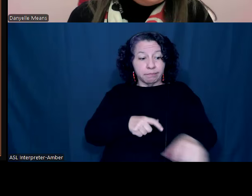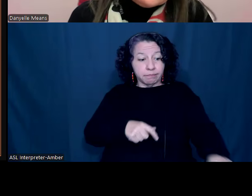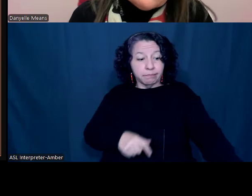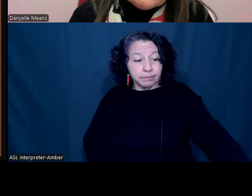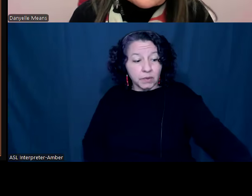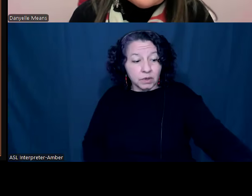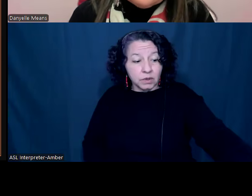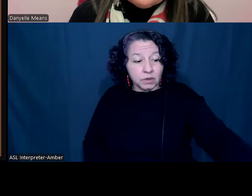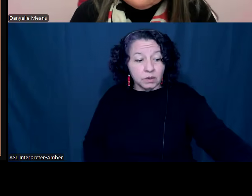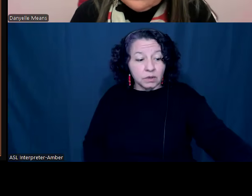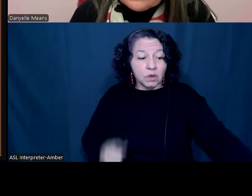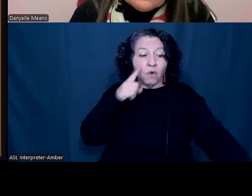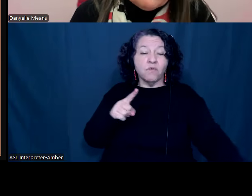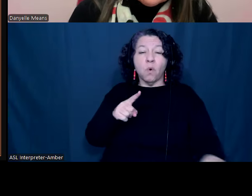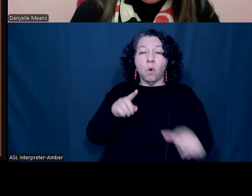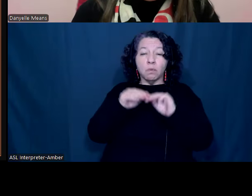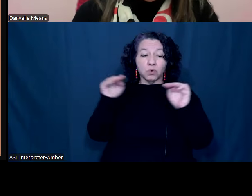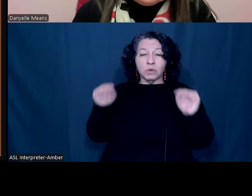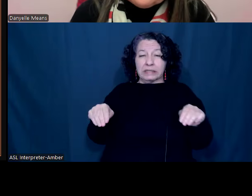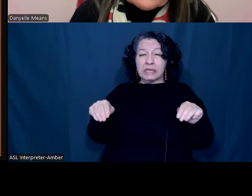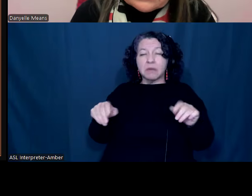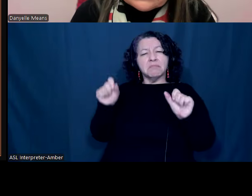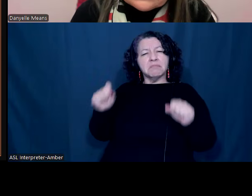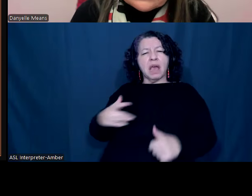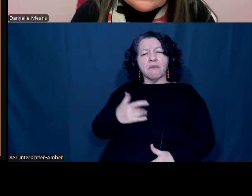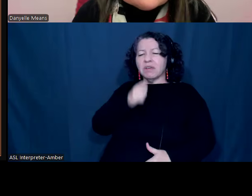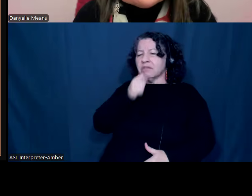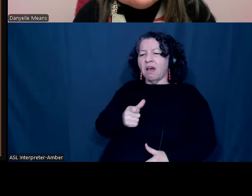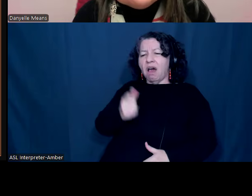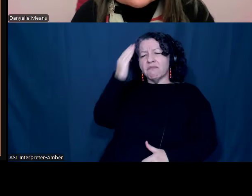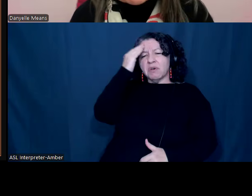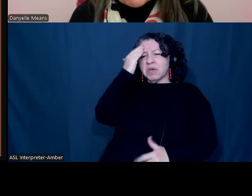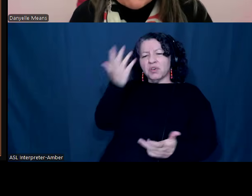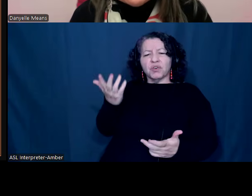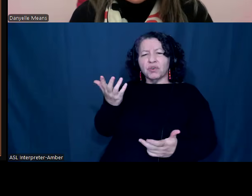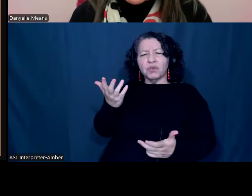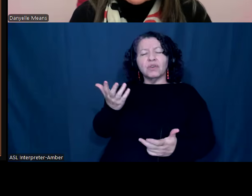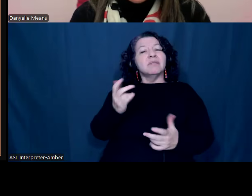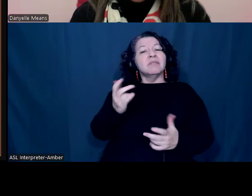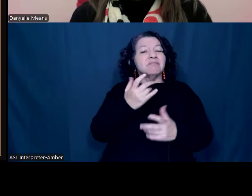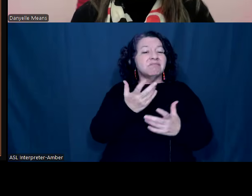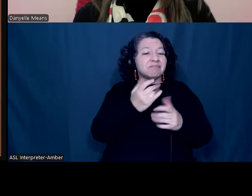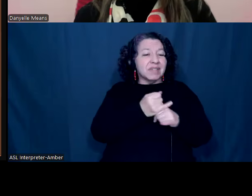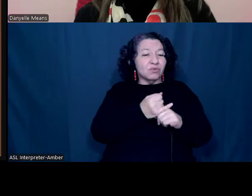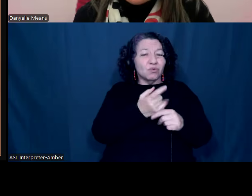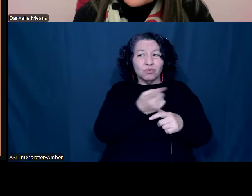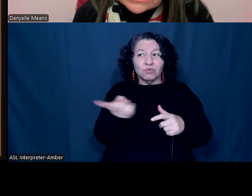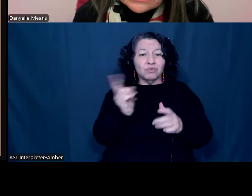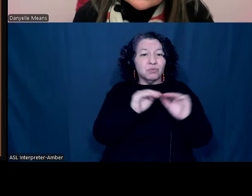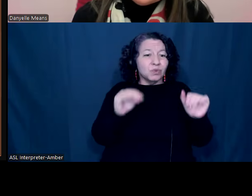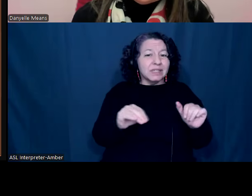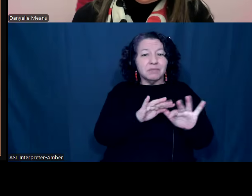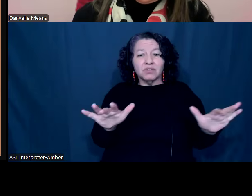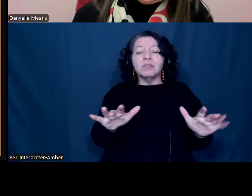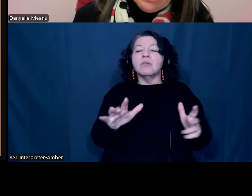For museums, this can feel unfamiliar. Institutions are often structured around